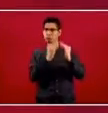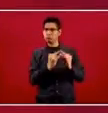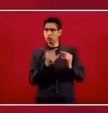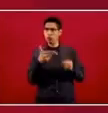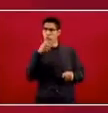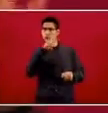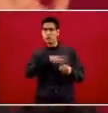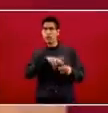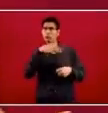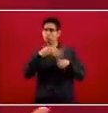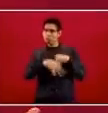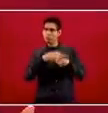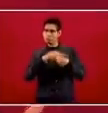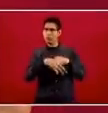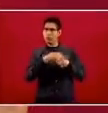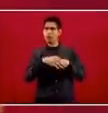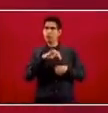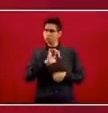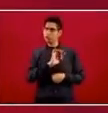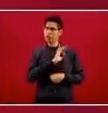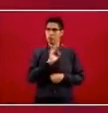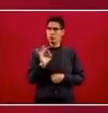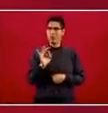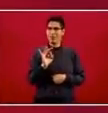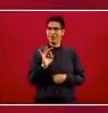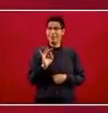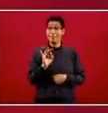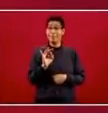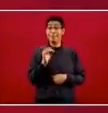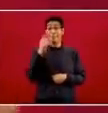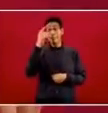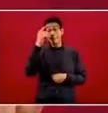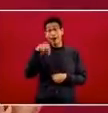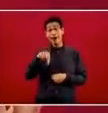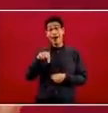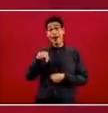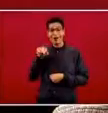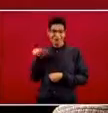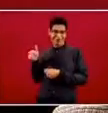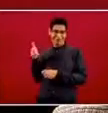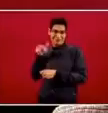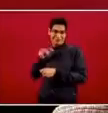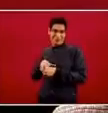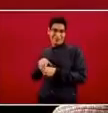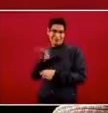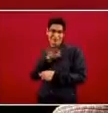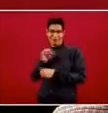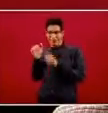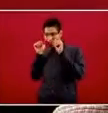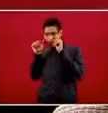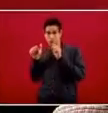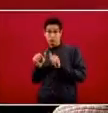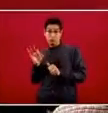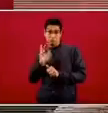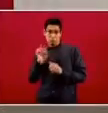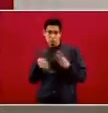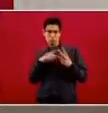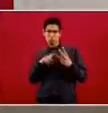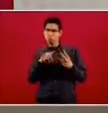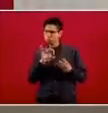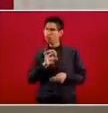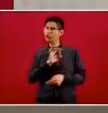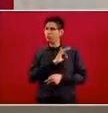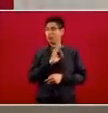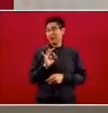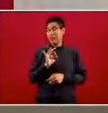that. These are like, or they're not improvised hospitals. They're planned hospitals that can be set up overnight in a